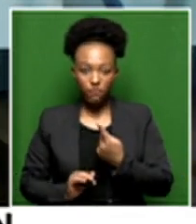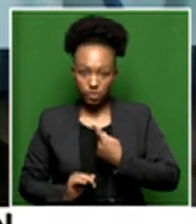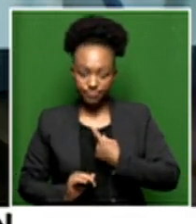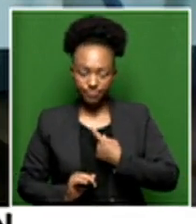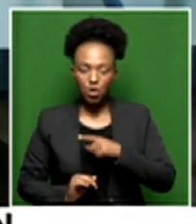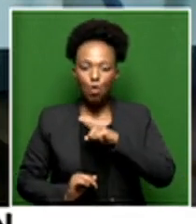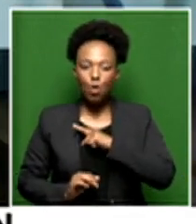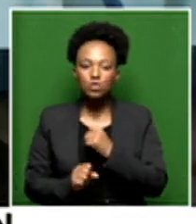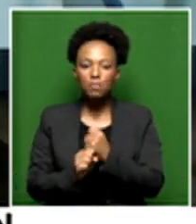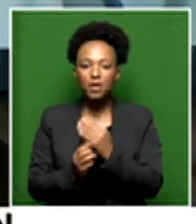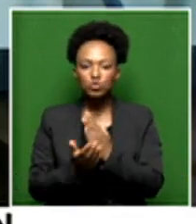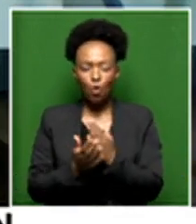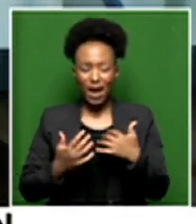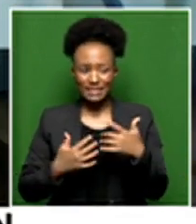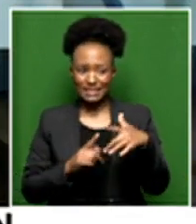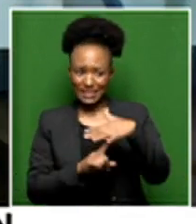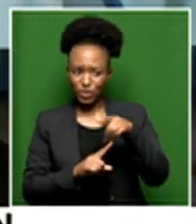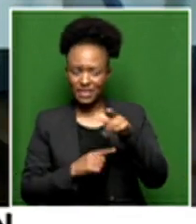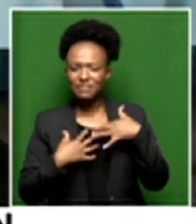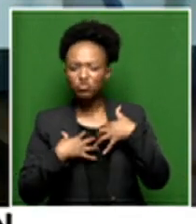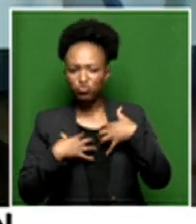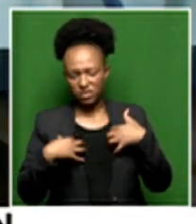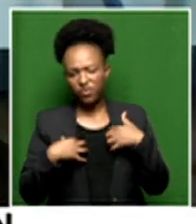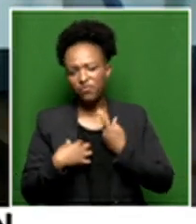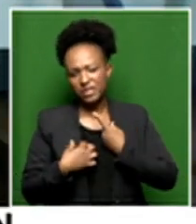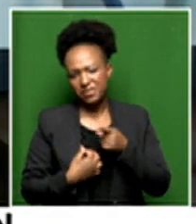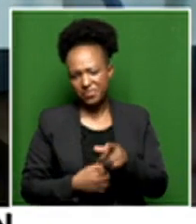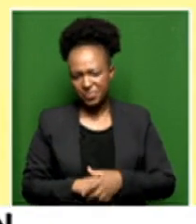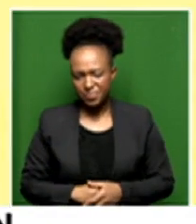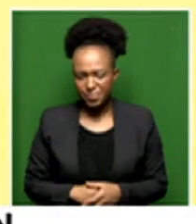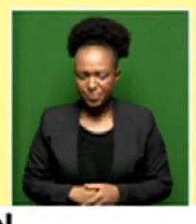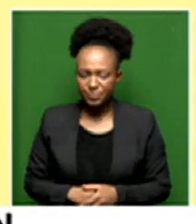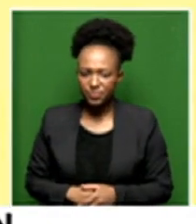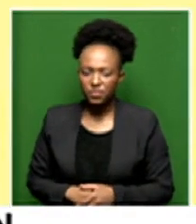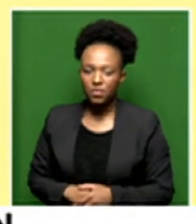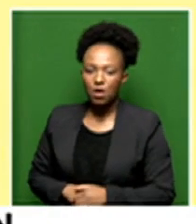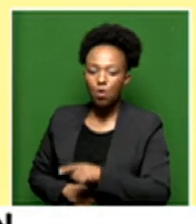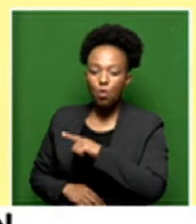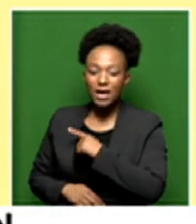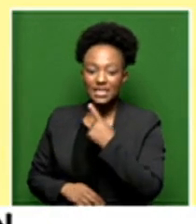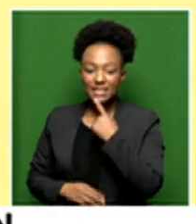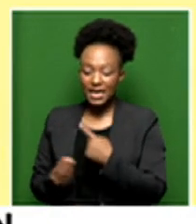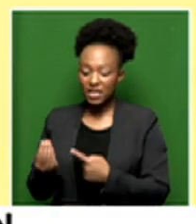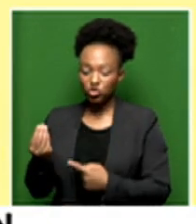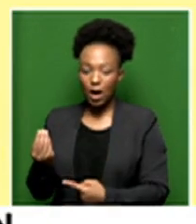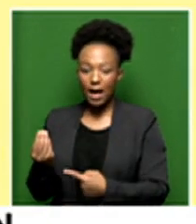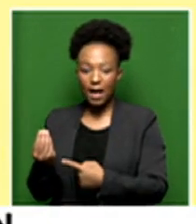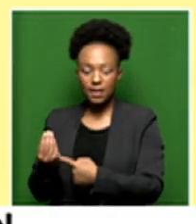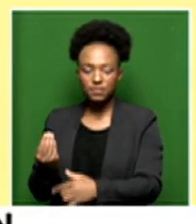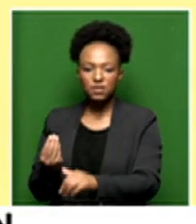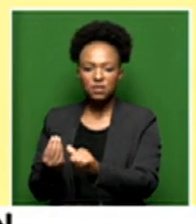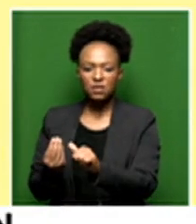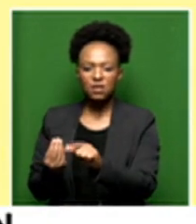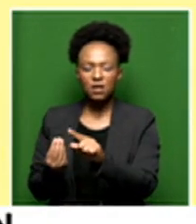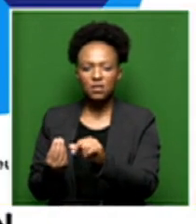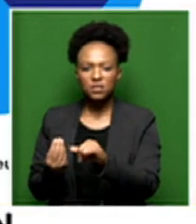in managing a very stressful situation. It is often said that having an atypical child can trigger emotions